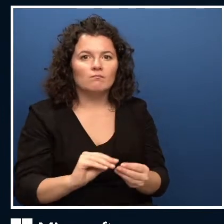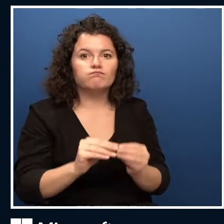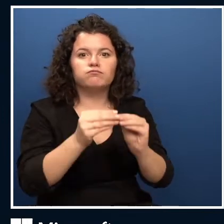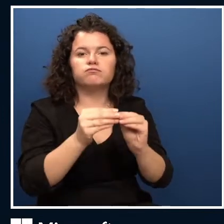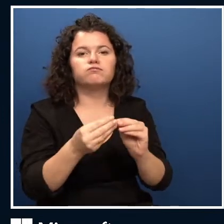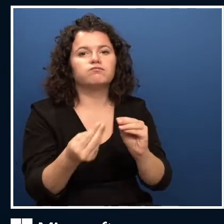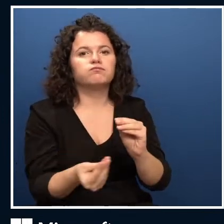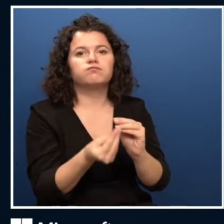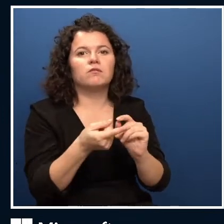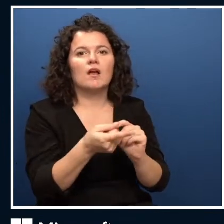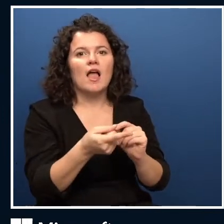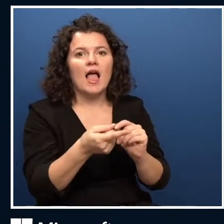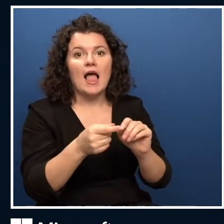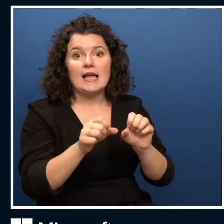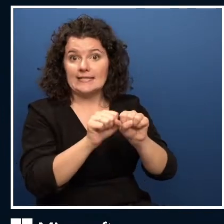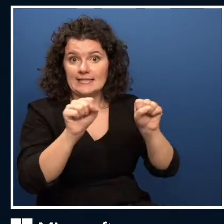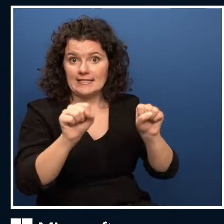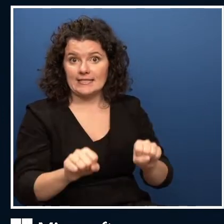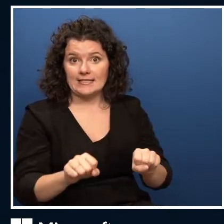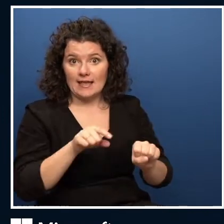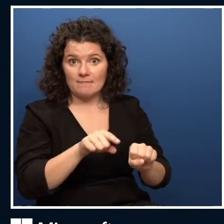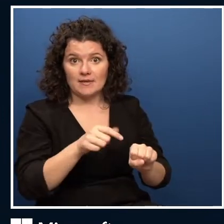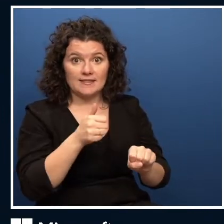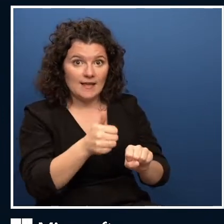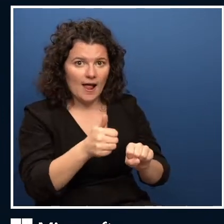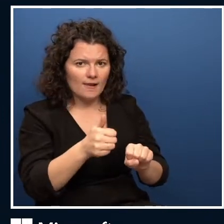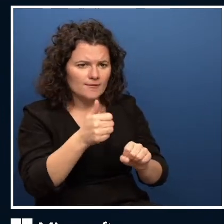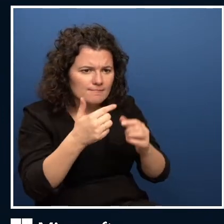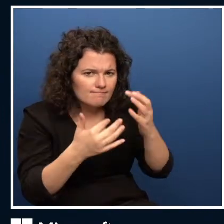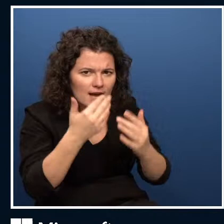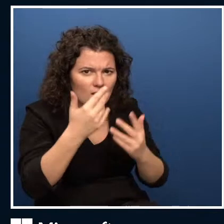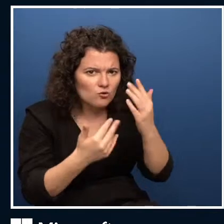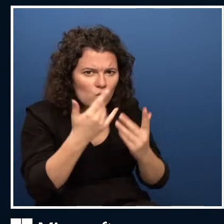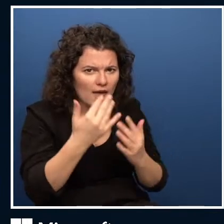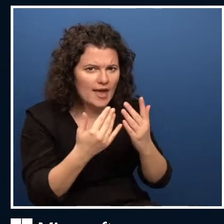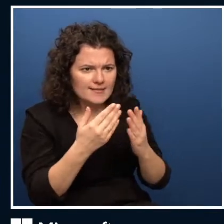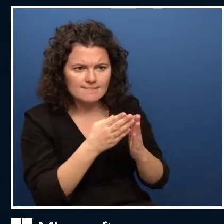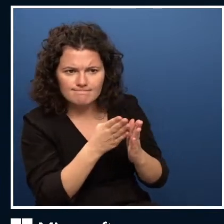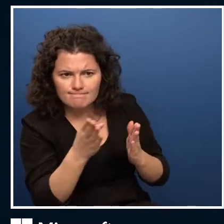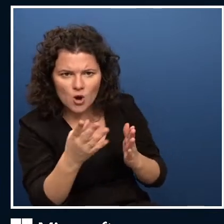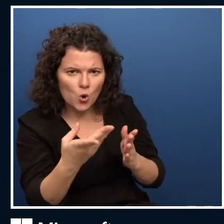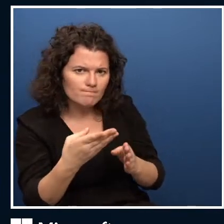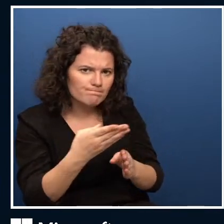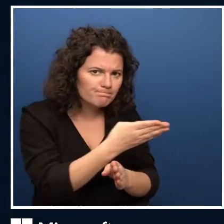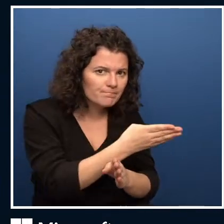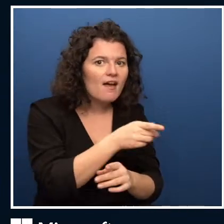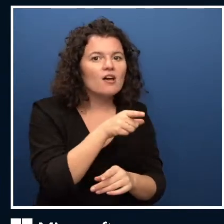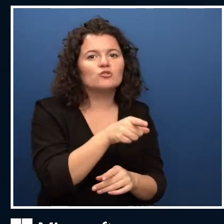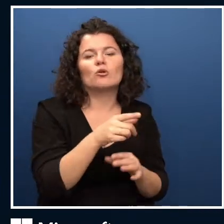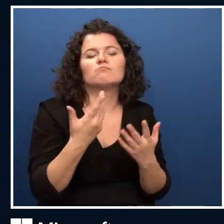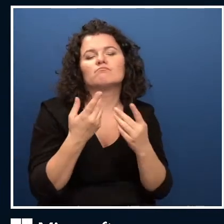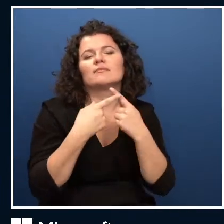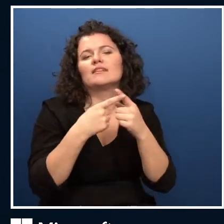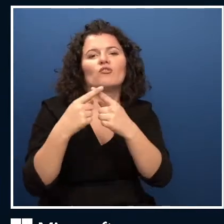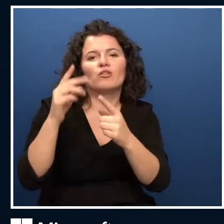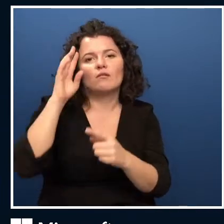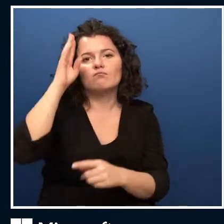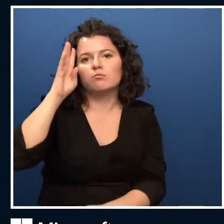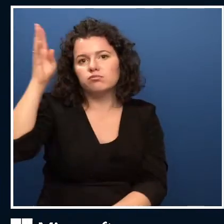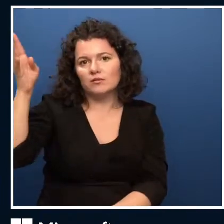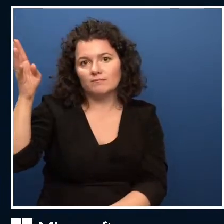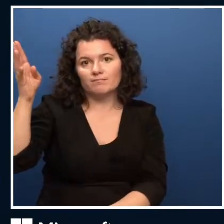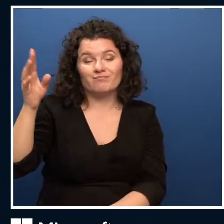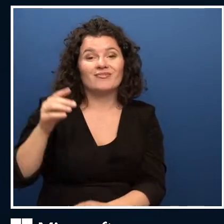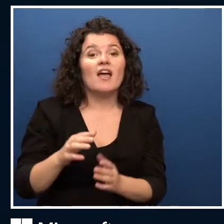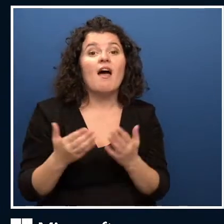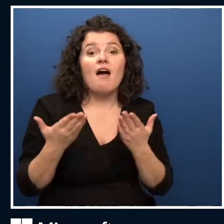systems of equations and so on. And now we are also trying to find the right hardware